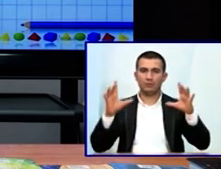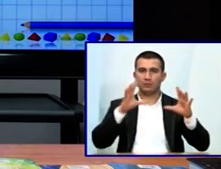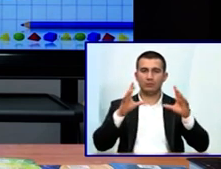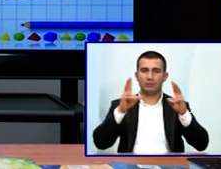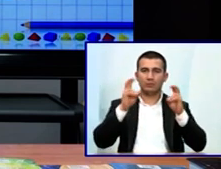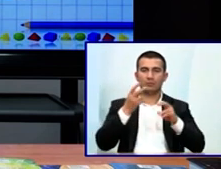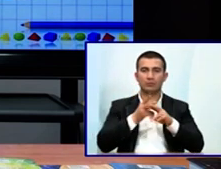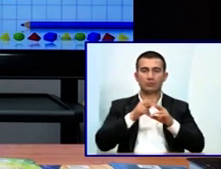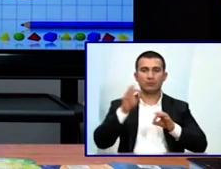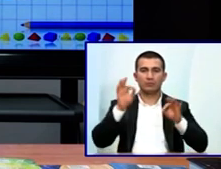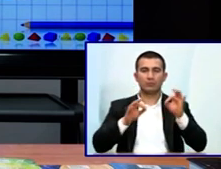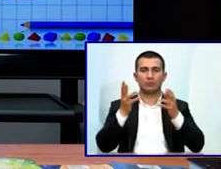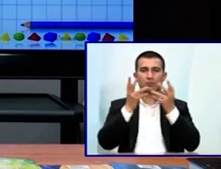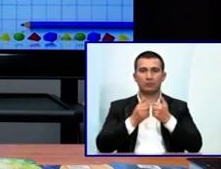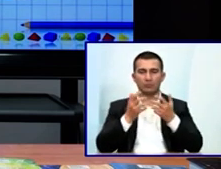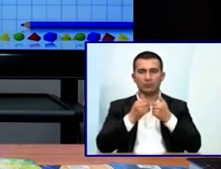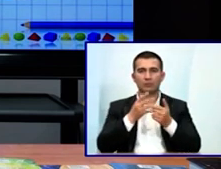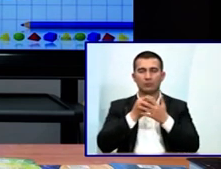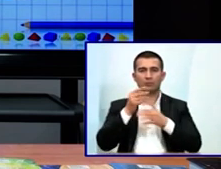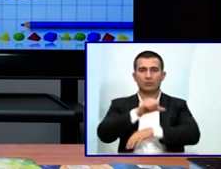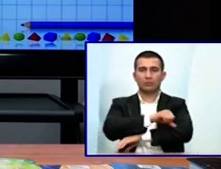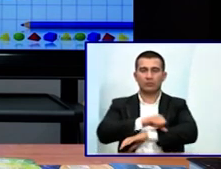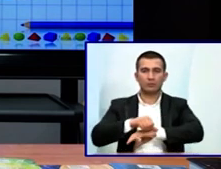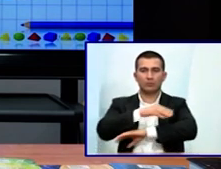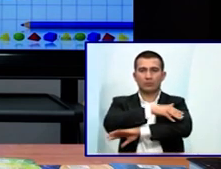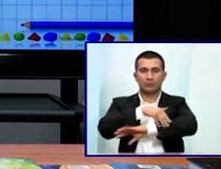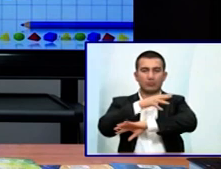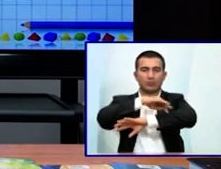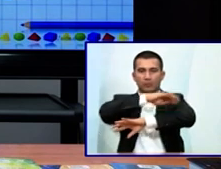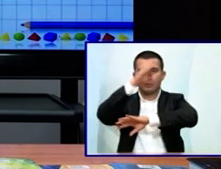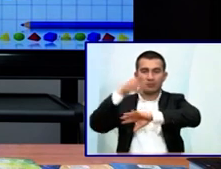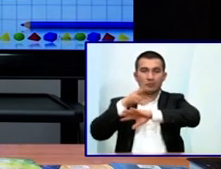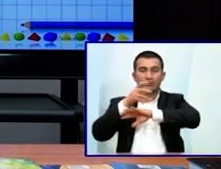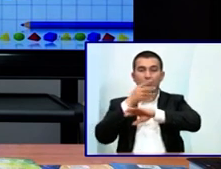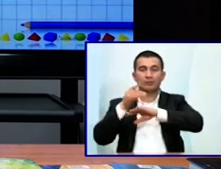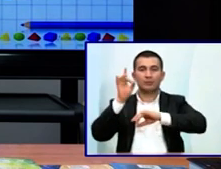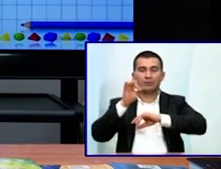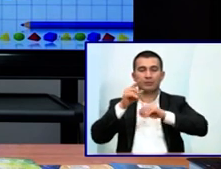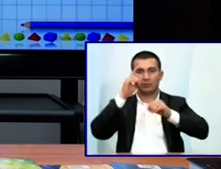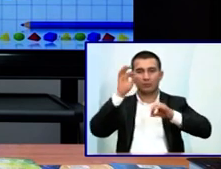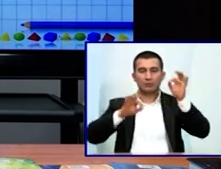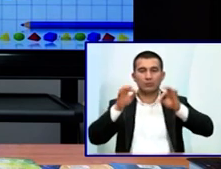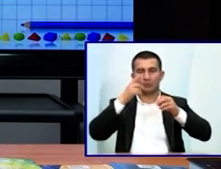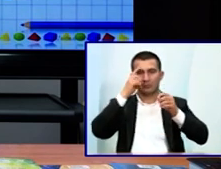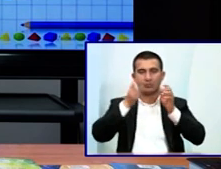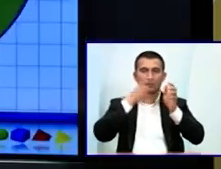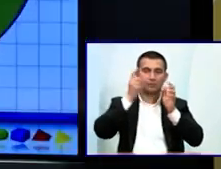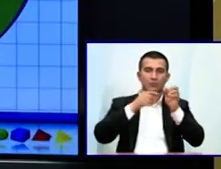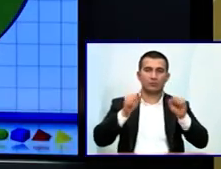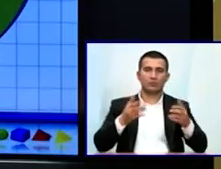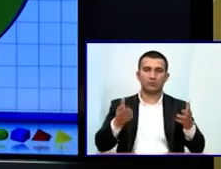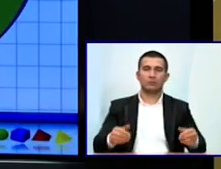diagrammada burchaklarni transporter yordamida ushbu burchaklarni belgilaymiz va xuddi shu ko'rinishga